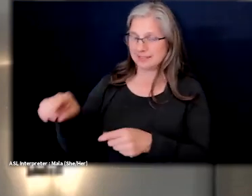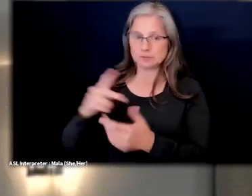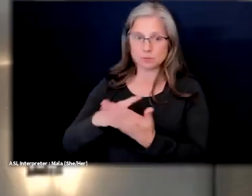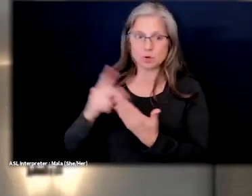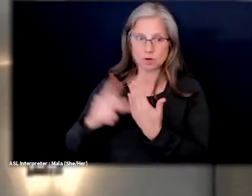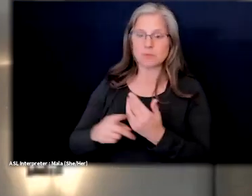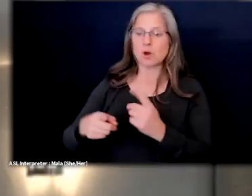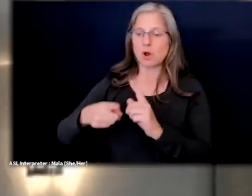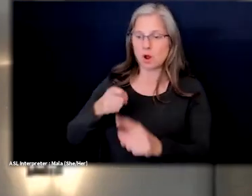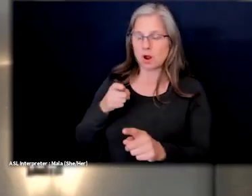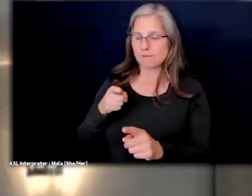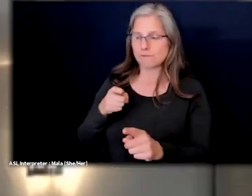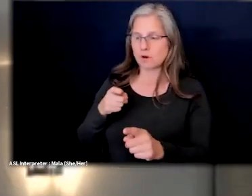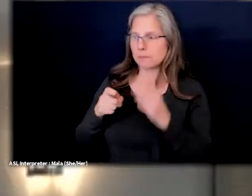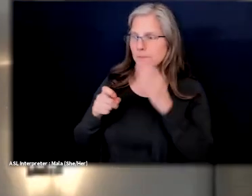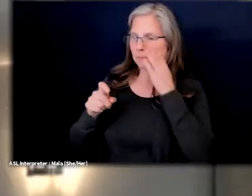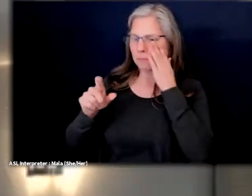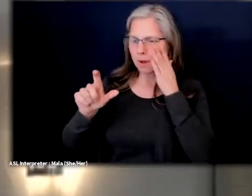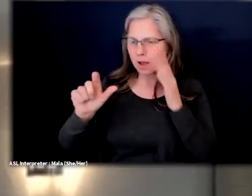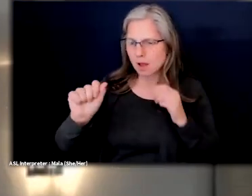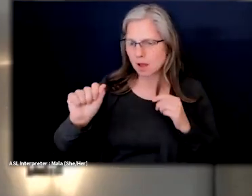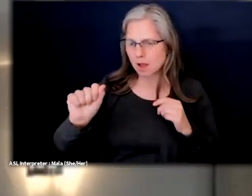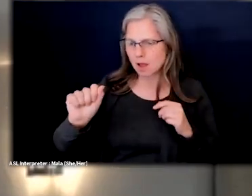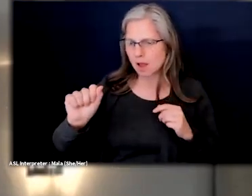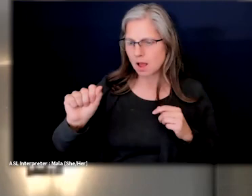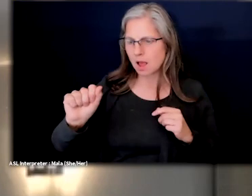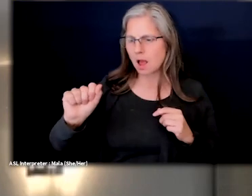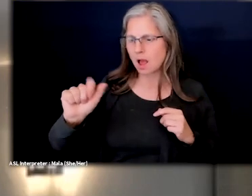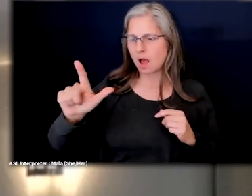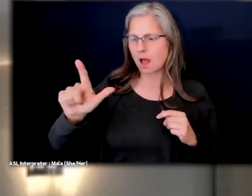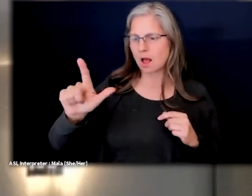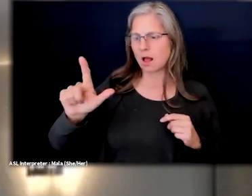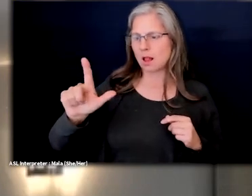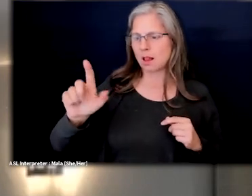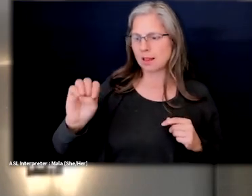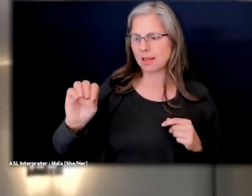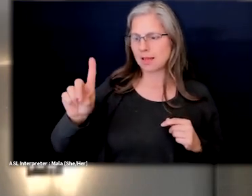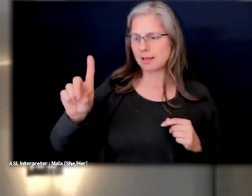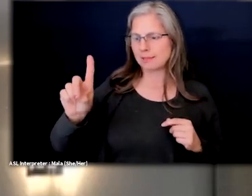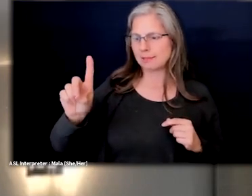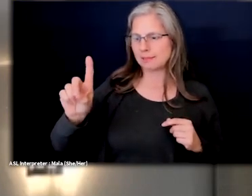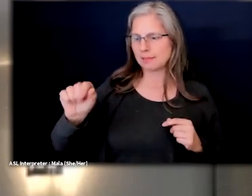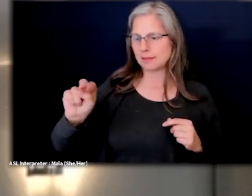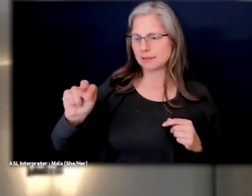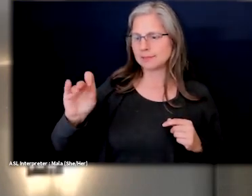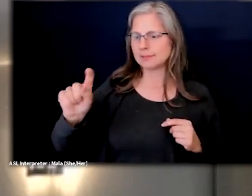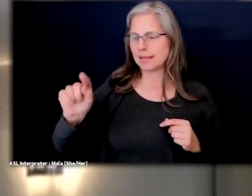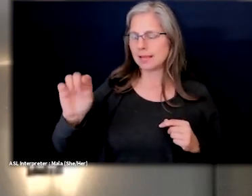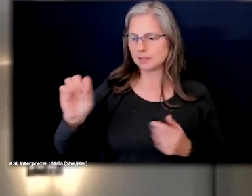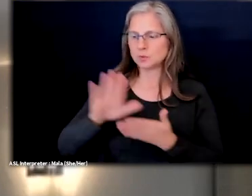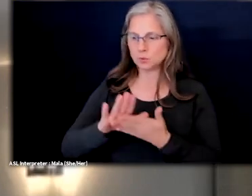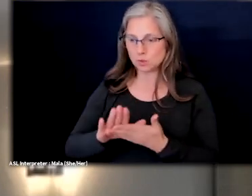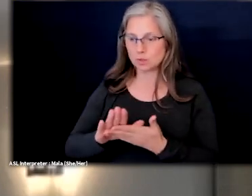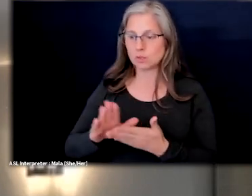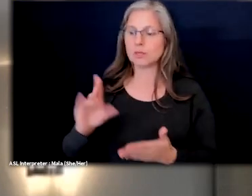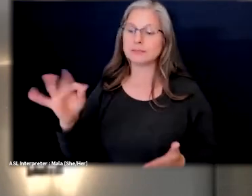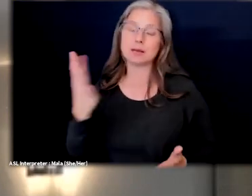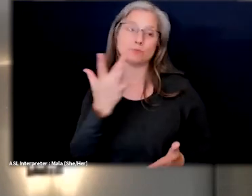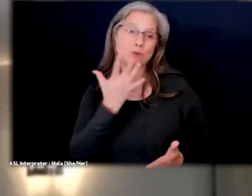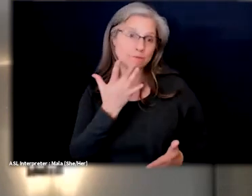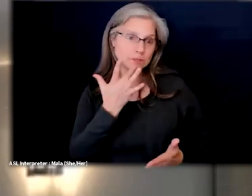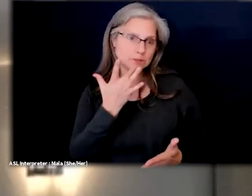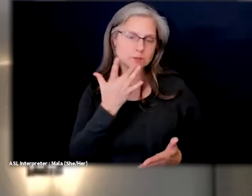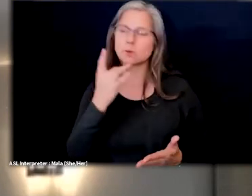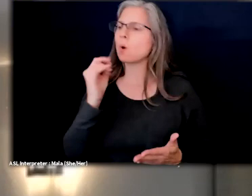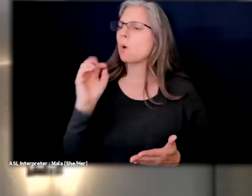from Adelante School. And I'm wondering why that is. Is it preference, or are